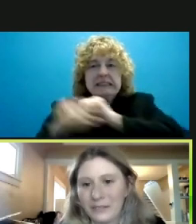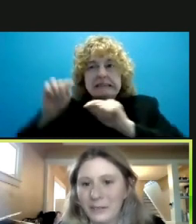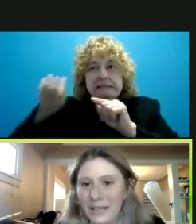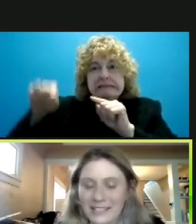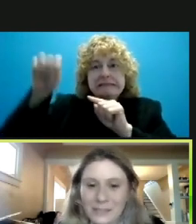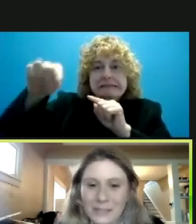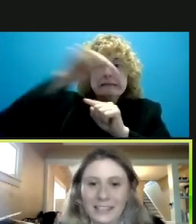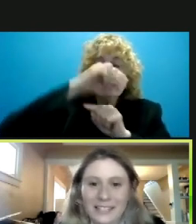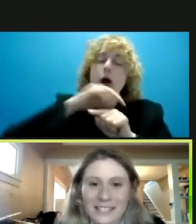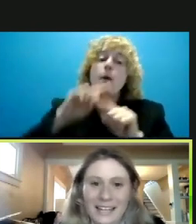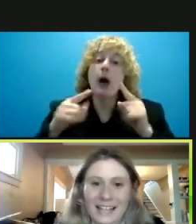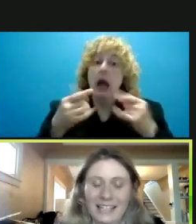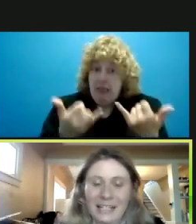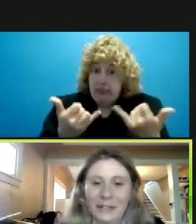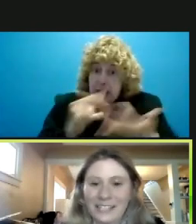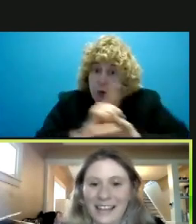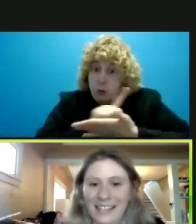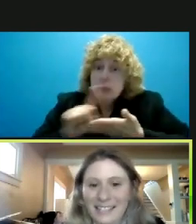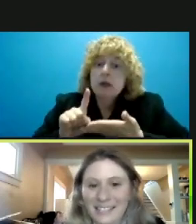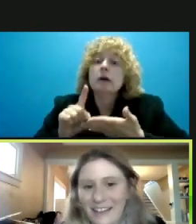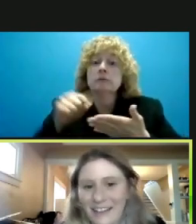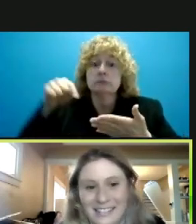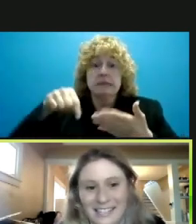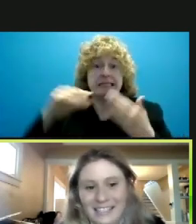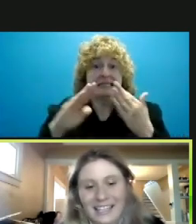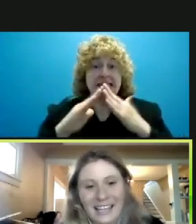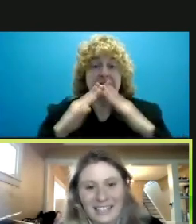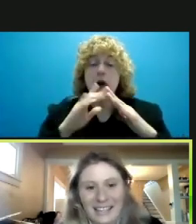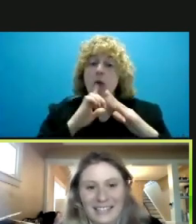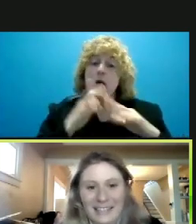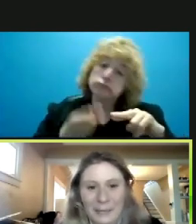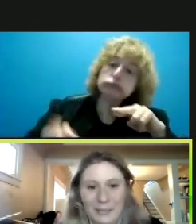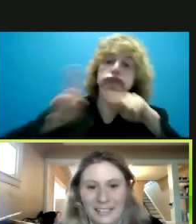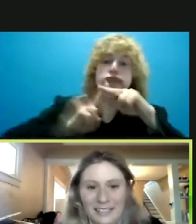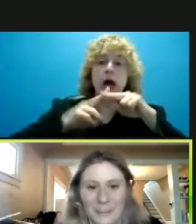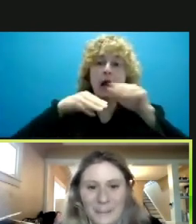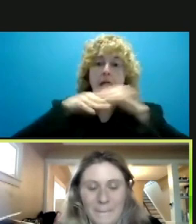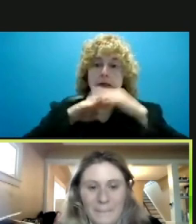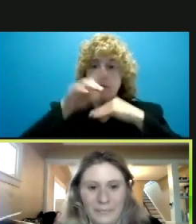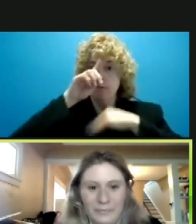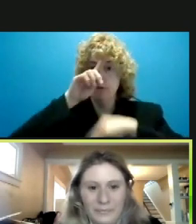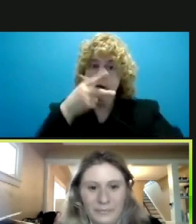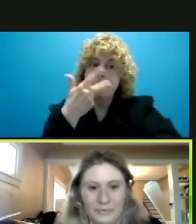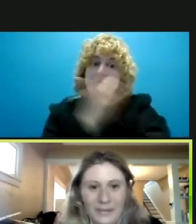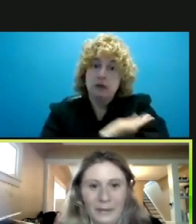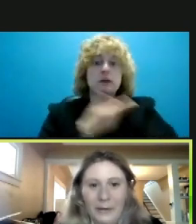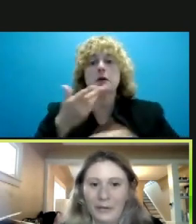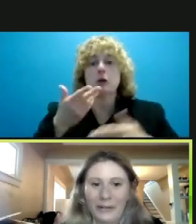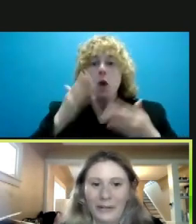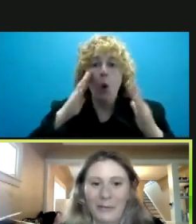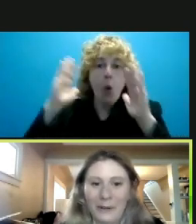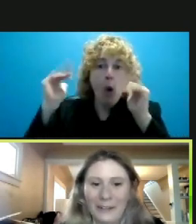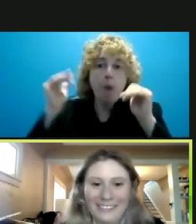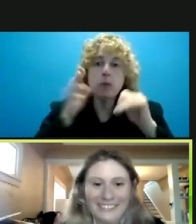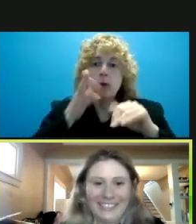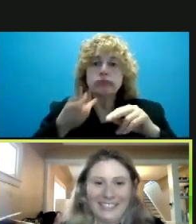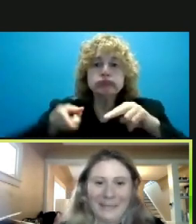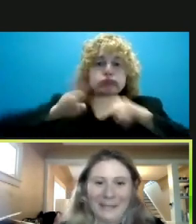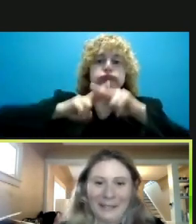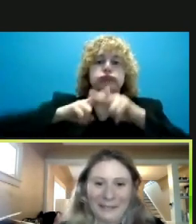wonderful ways this week that the city has increased access to the vaccine. Next slide, please. And we'll go through a couple more.